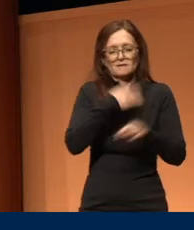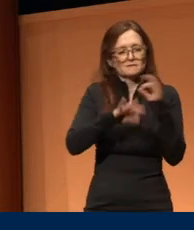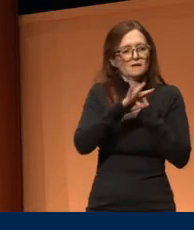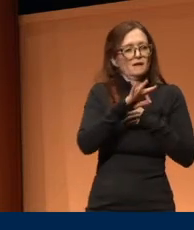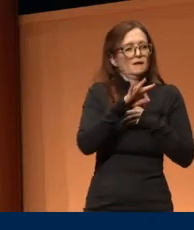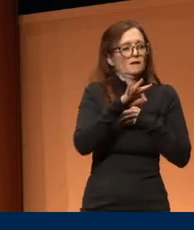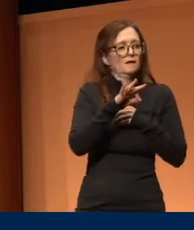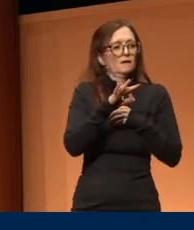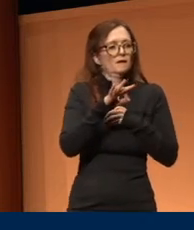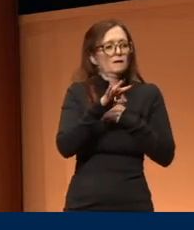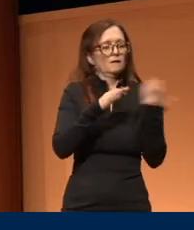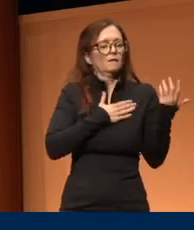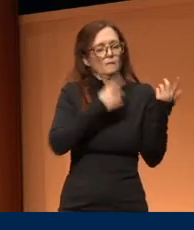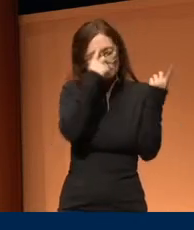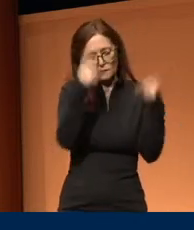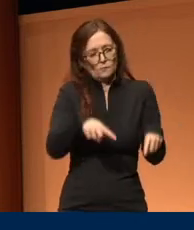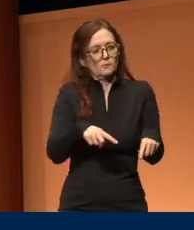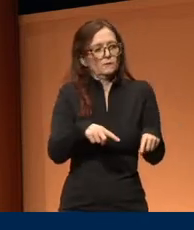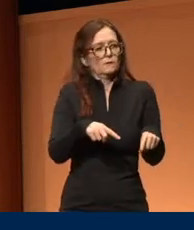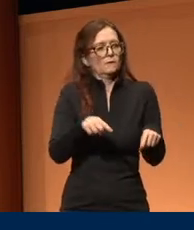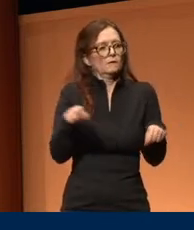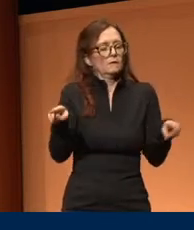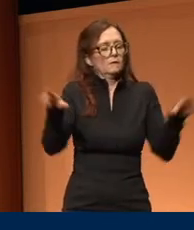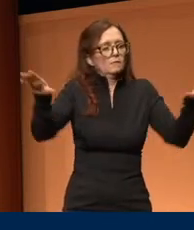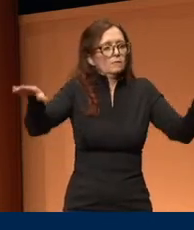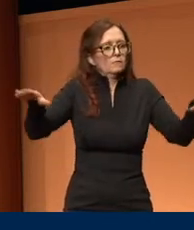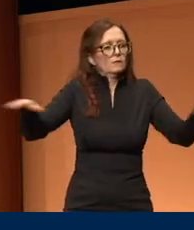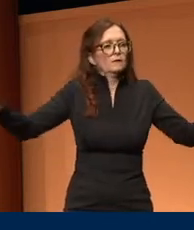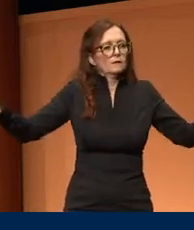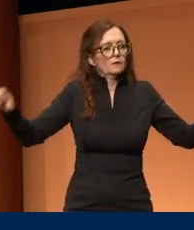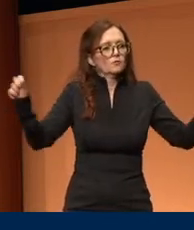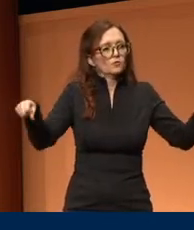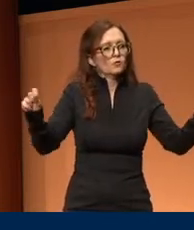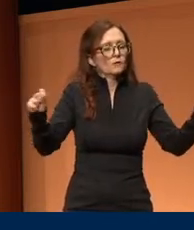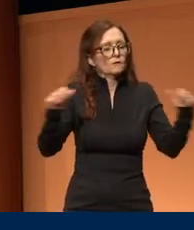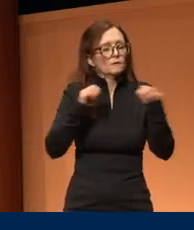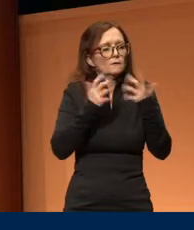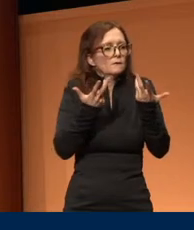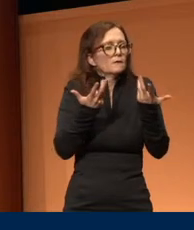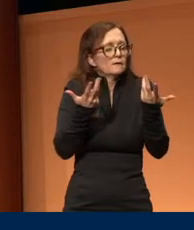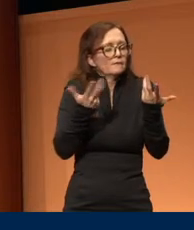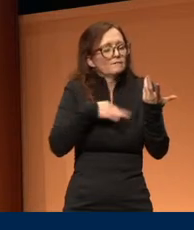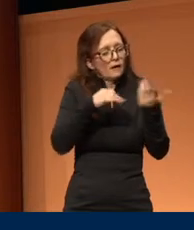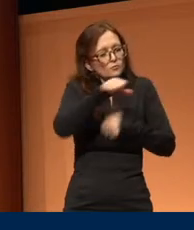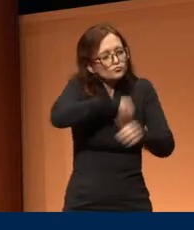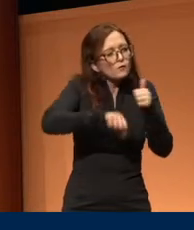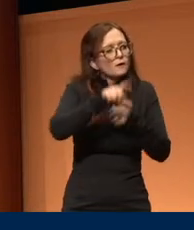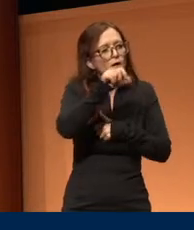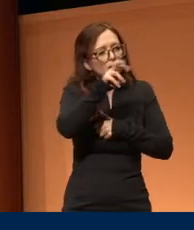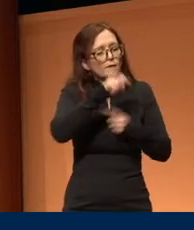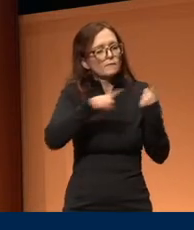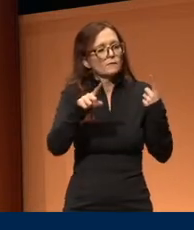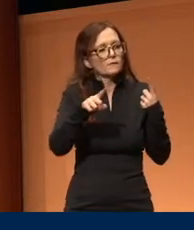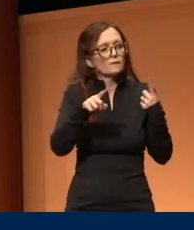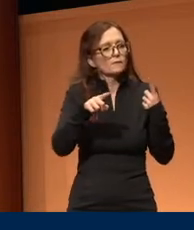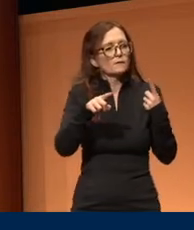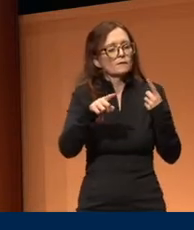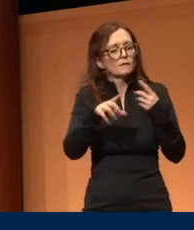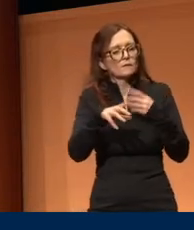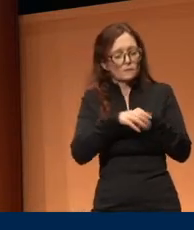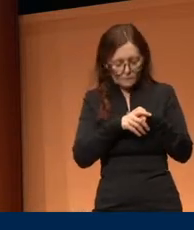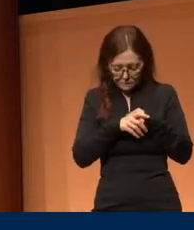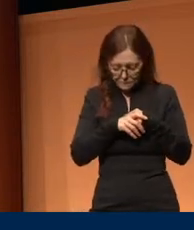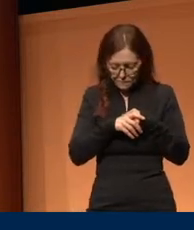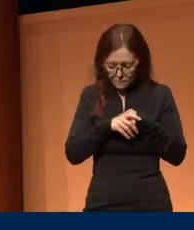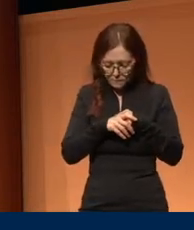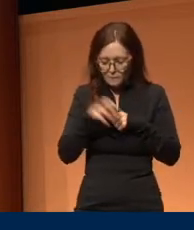submitted to reconciliation by the loss of their beloved kids, the two families could have pursued the path of love consciously. There are additional lessons that